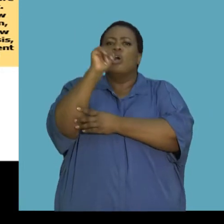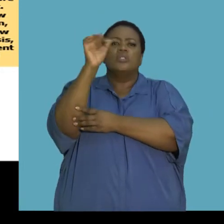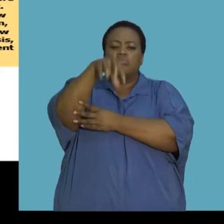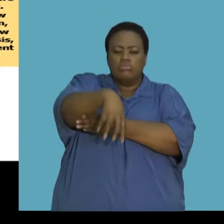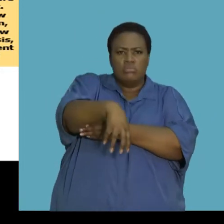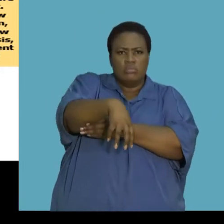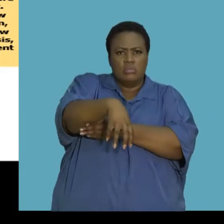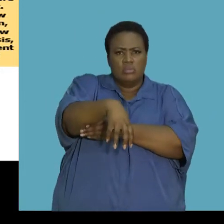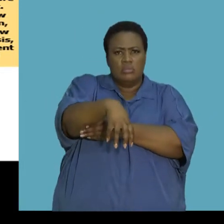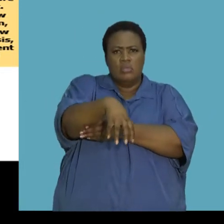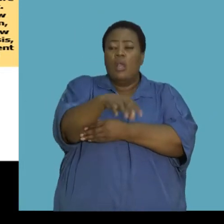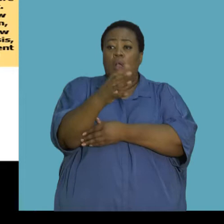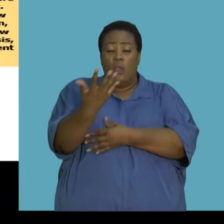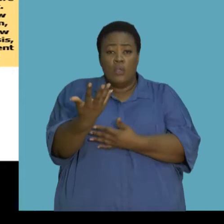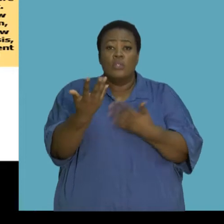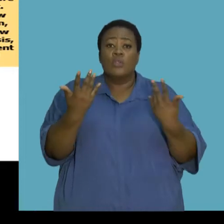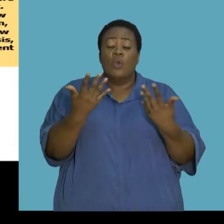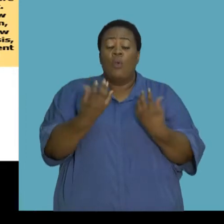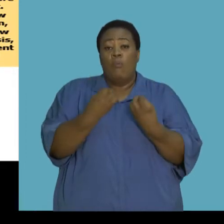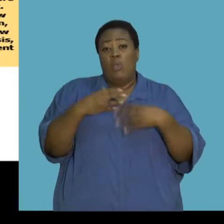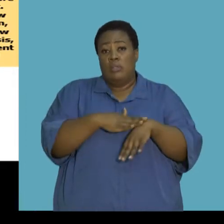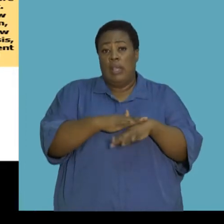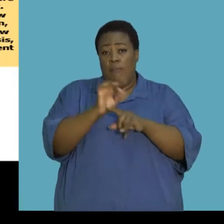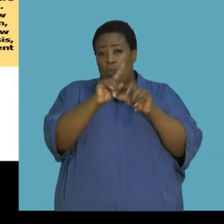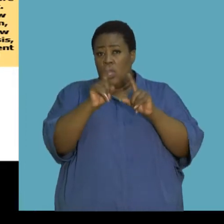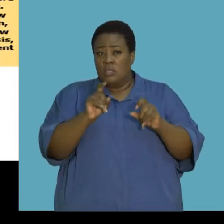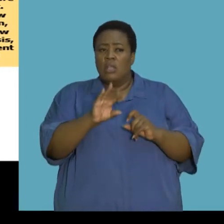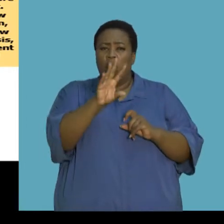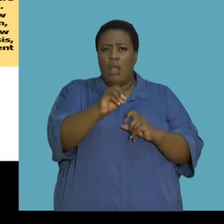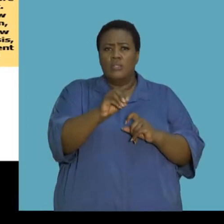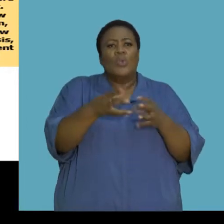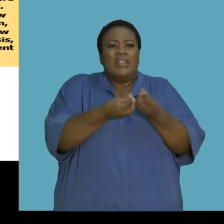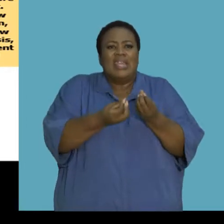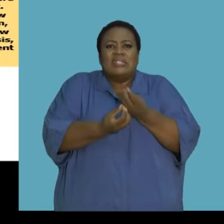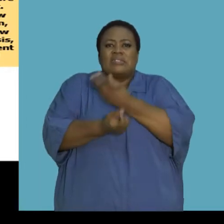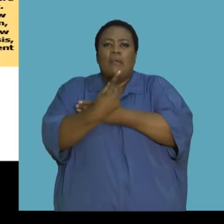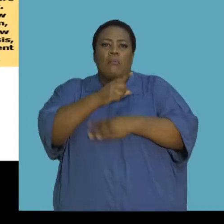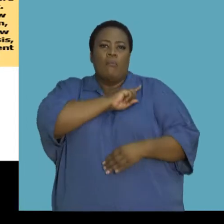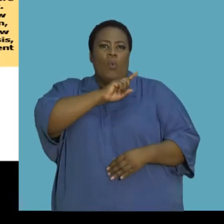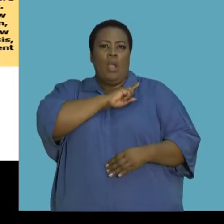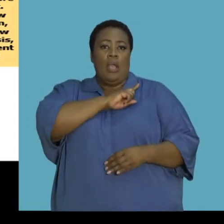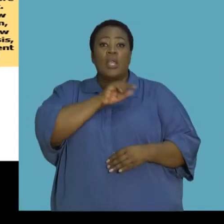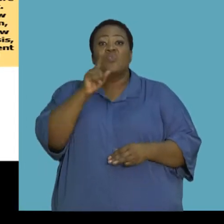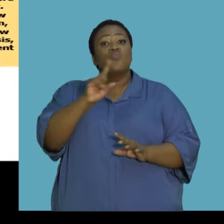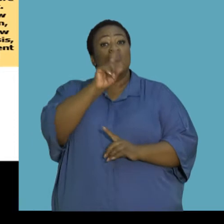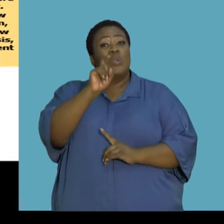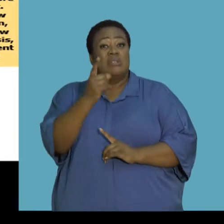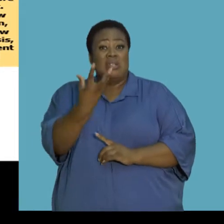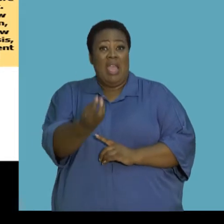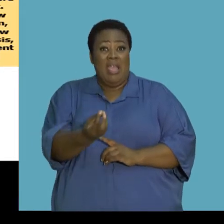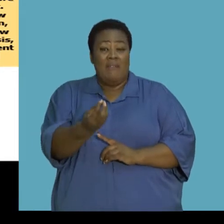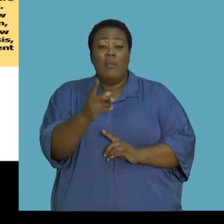up getting questions posted to you in terms of why do things happen. So that's a question that you don't have answers